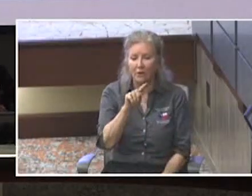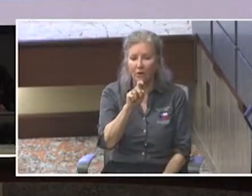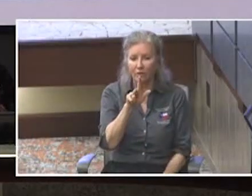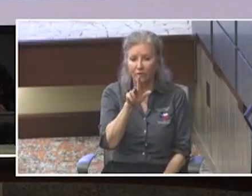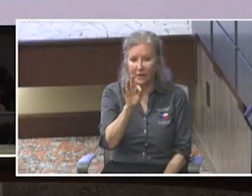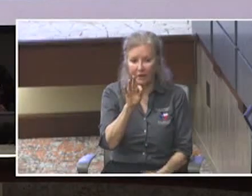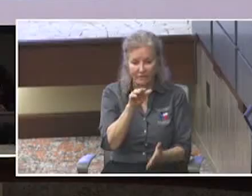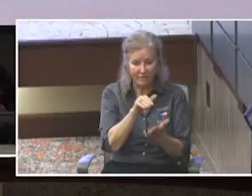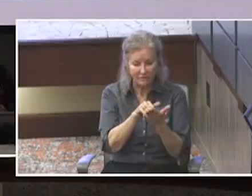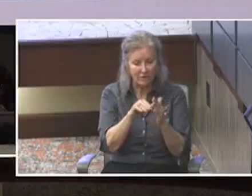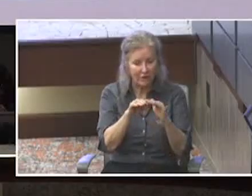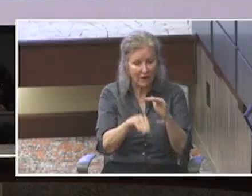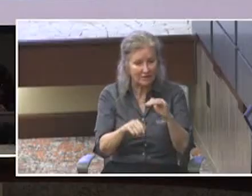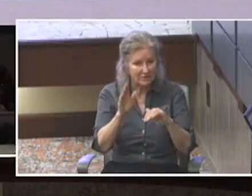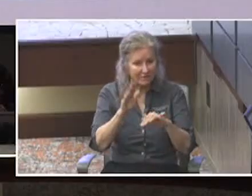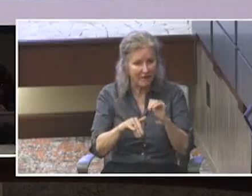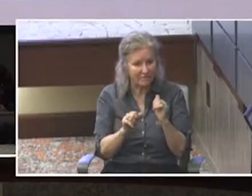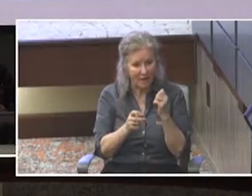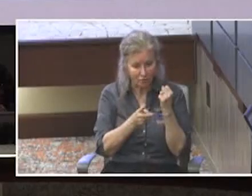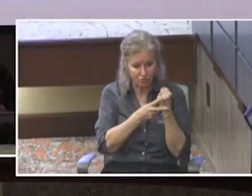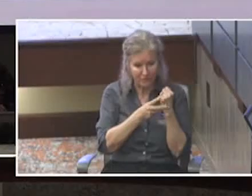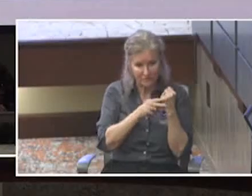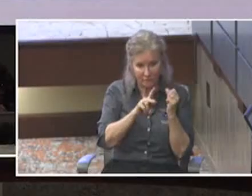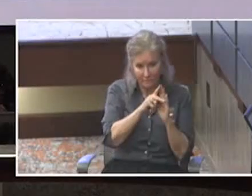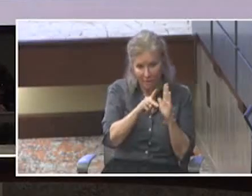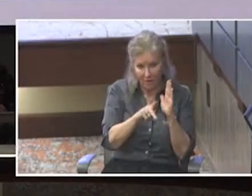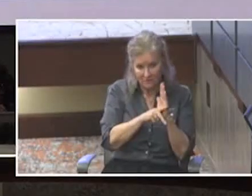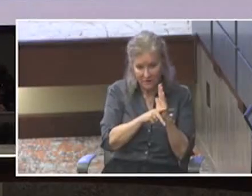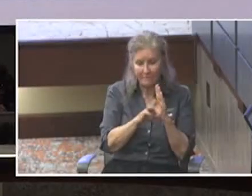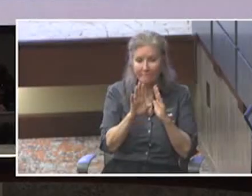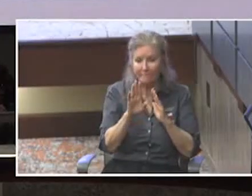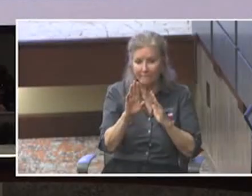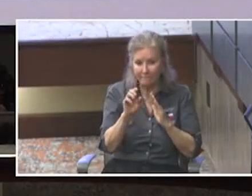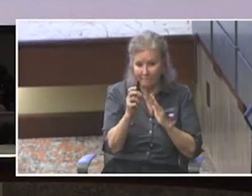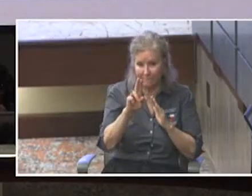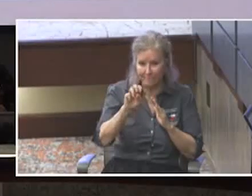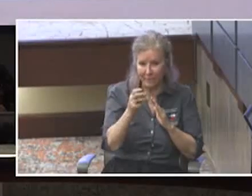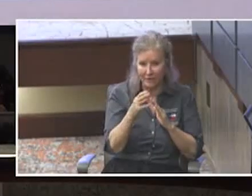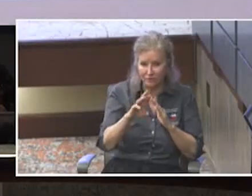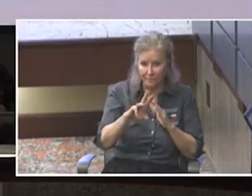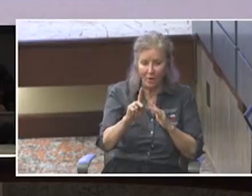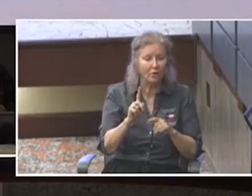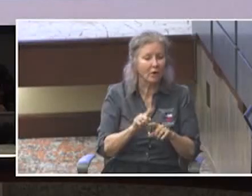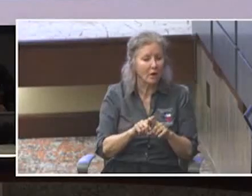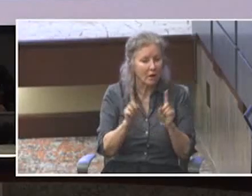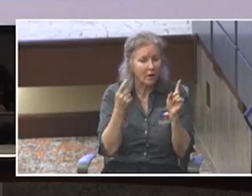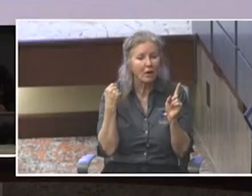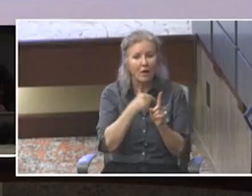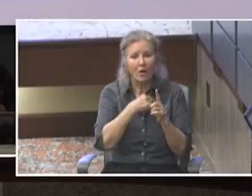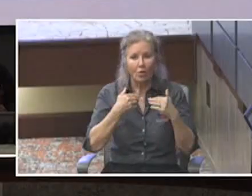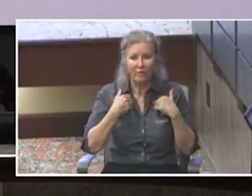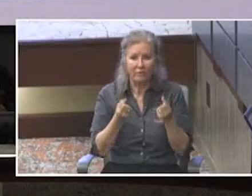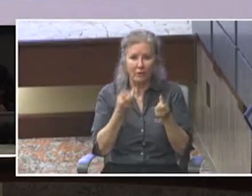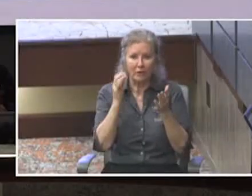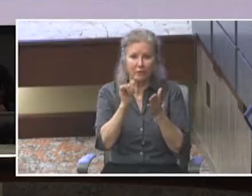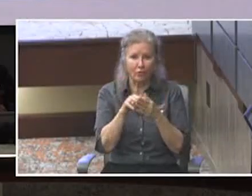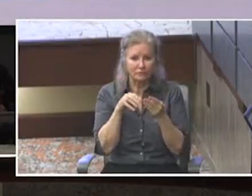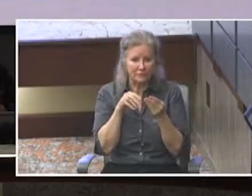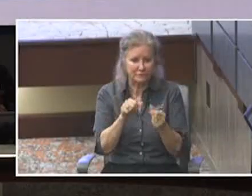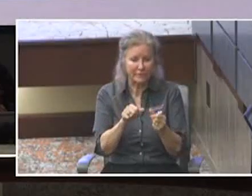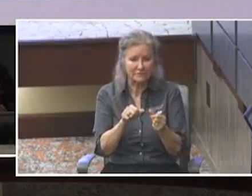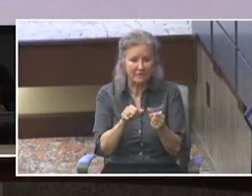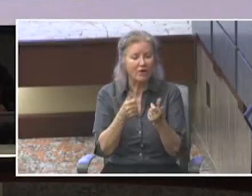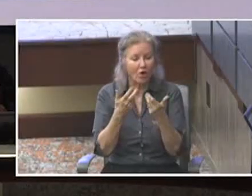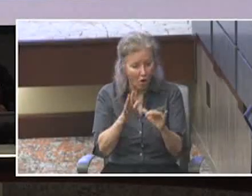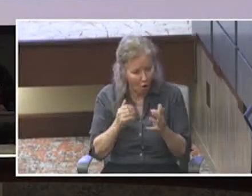$139,000, that's less than that reserve policy benchmark. However, again, we've got a lot of these expenses encumbered to be